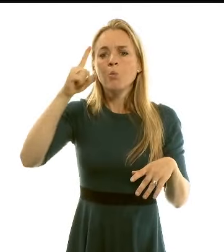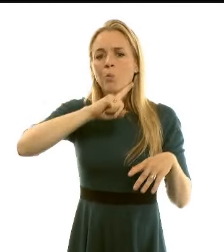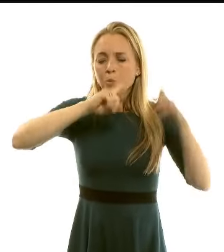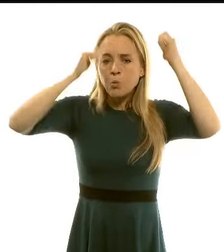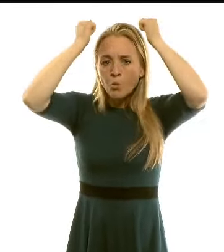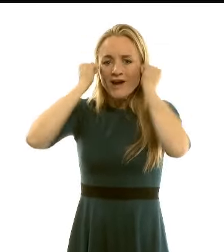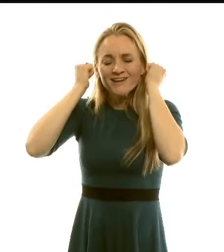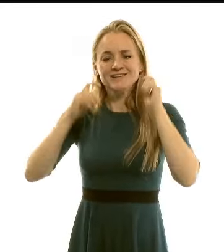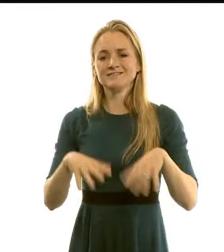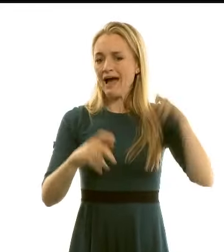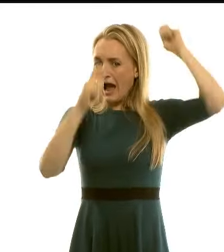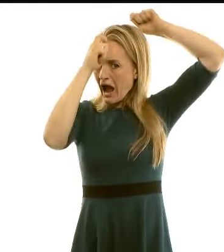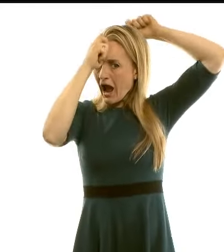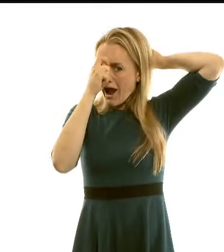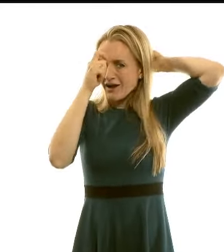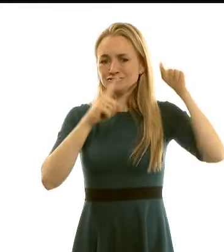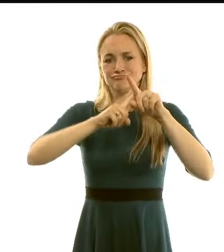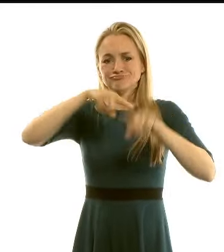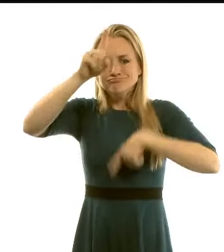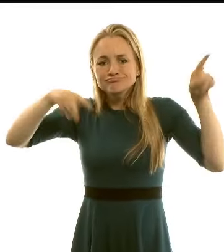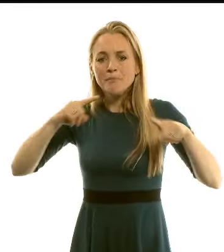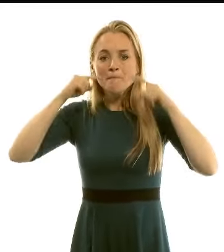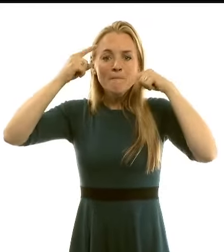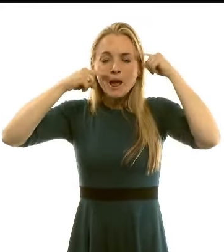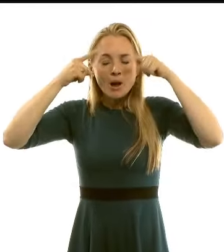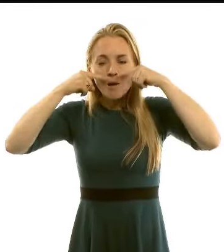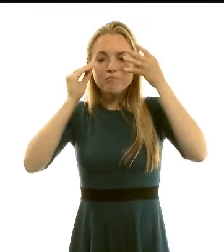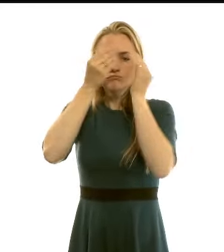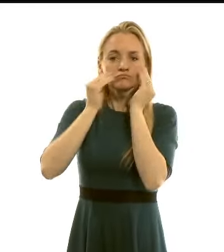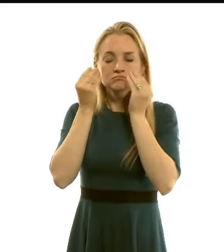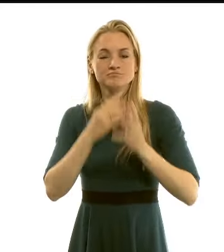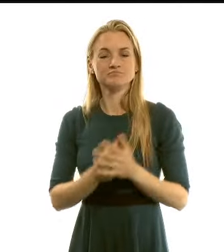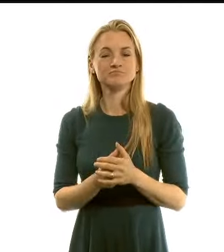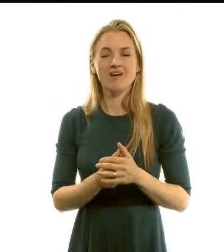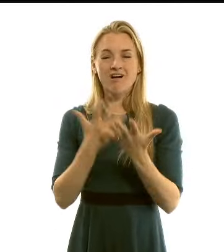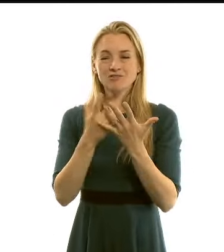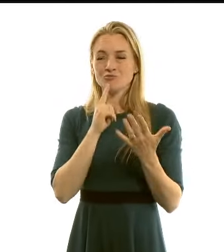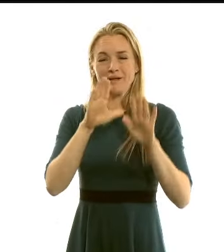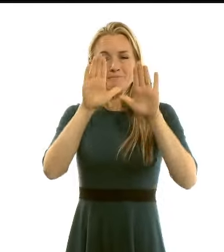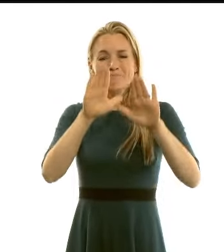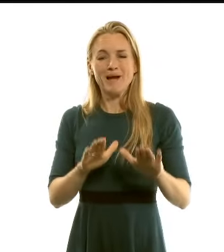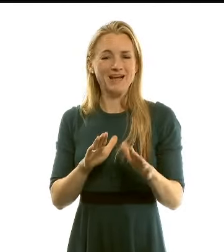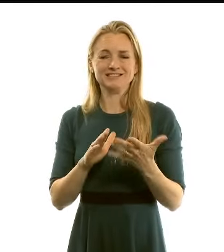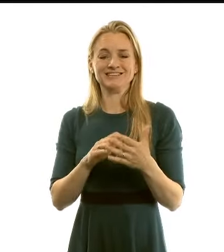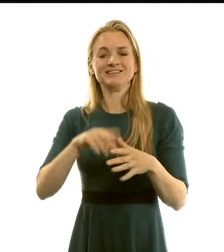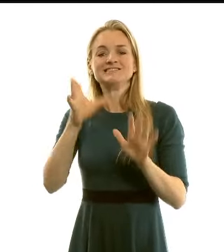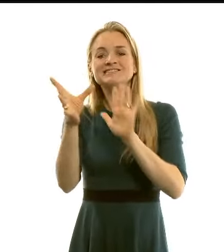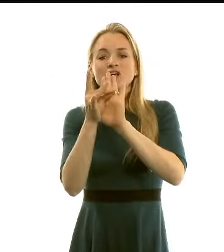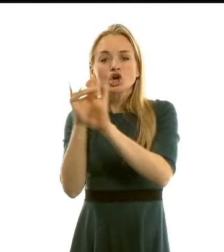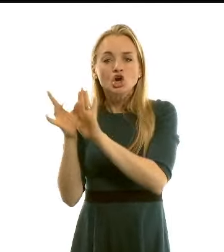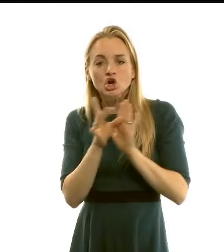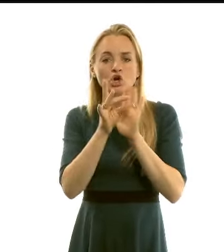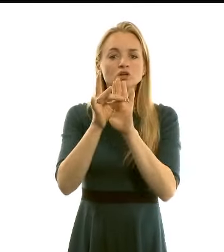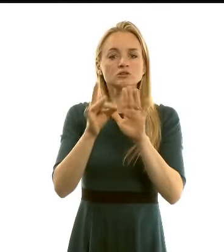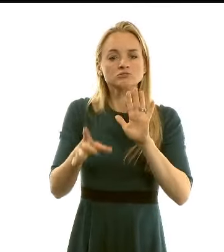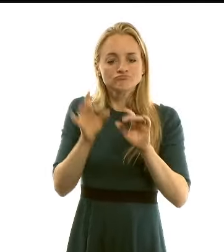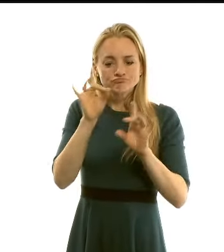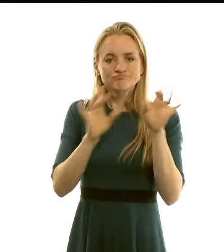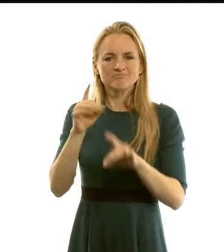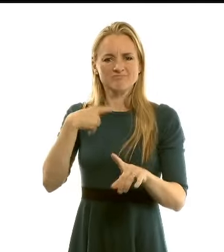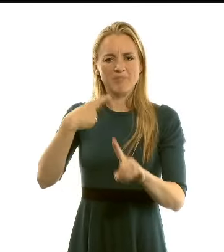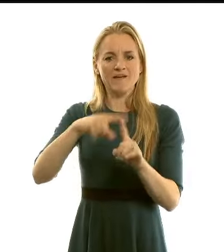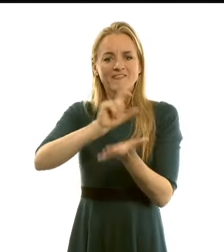need. Yeah, the graphic designers also did like an amazing job with like the stickers and like also the figures as well. Like Freya here, she's got like